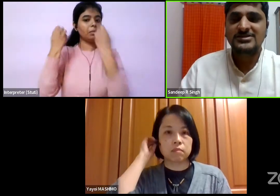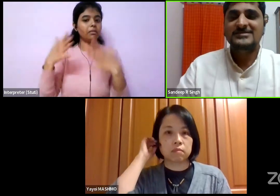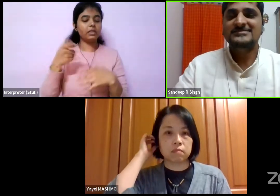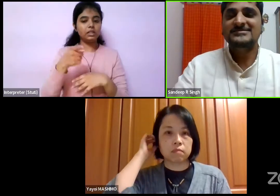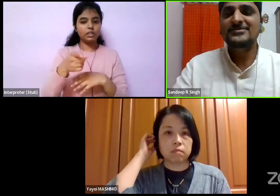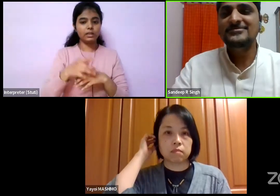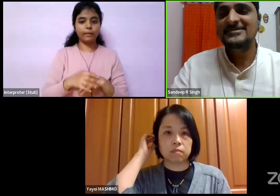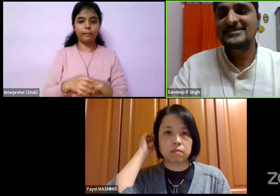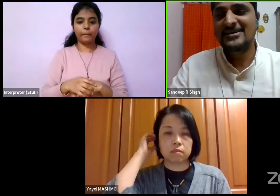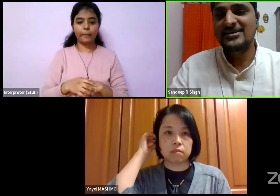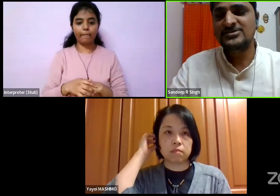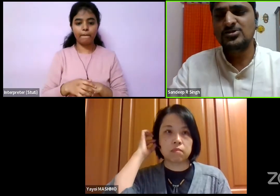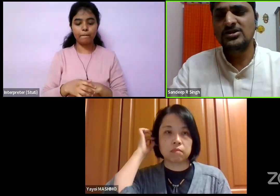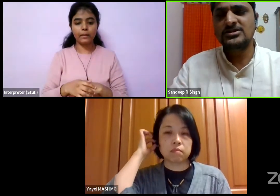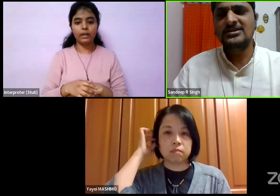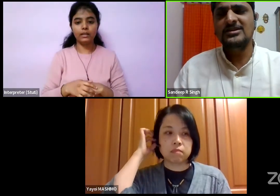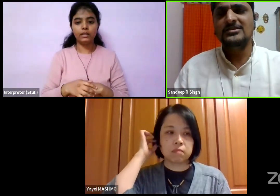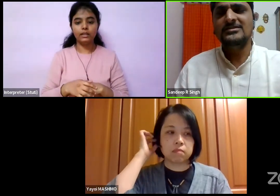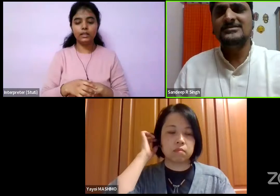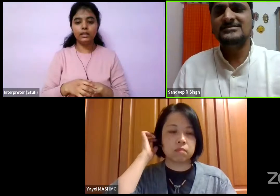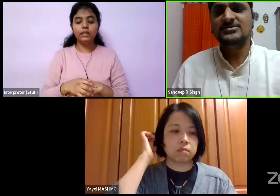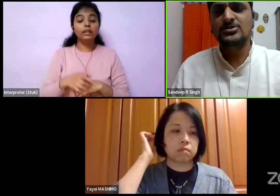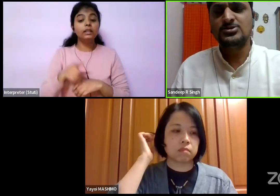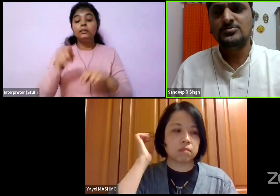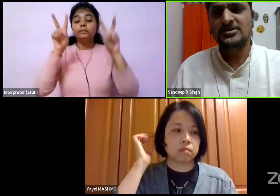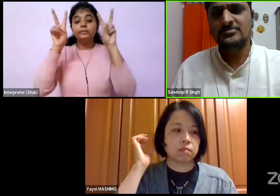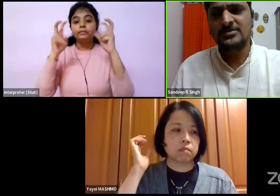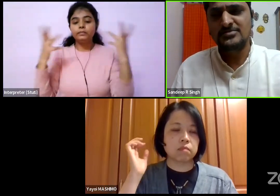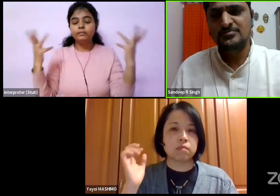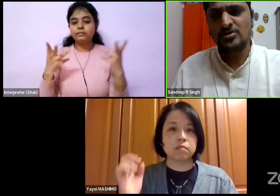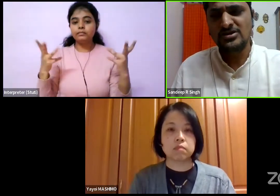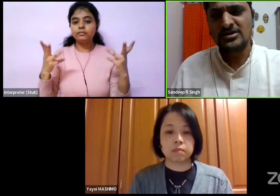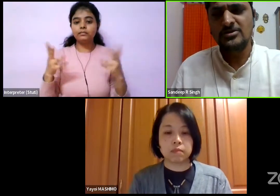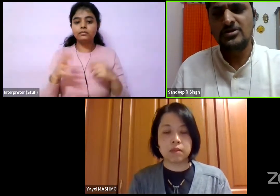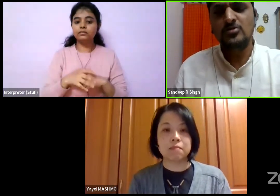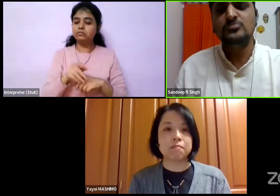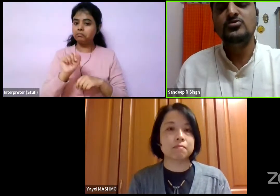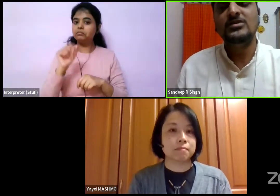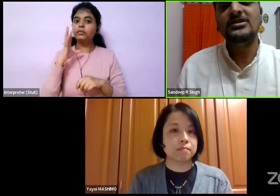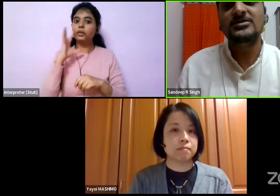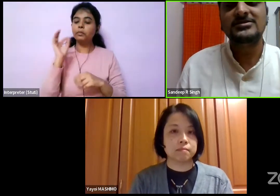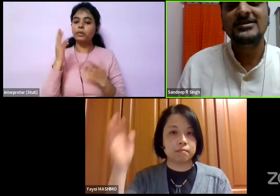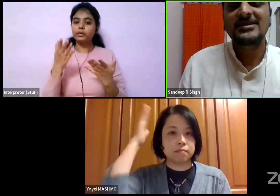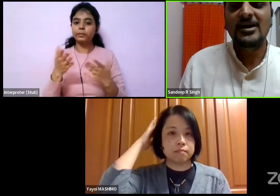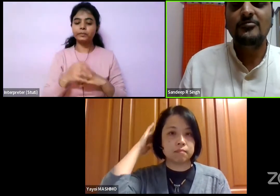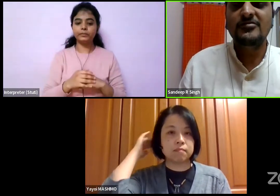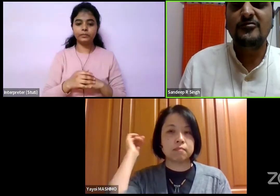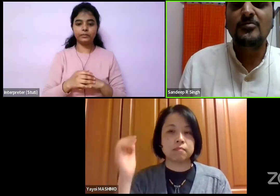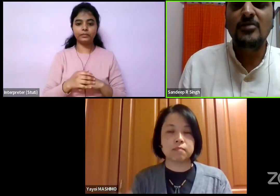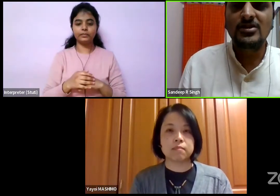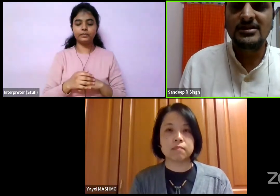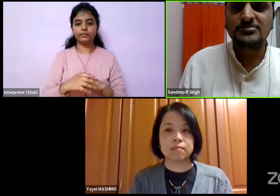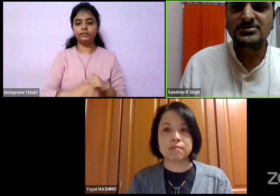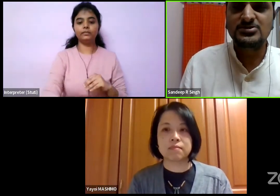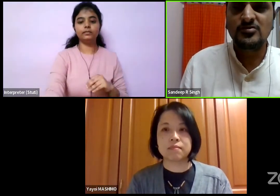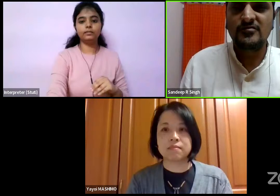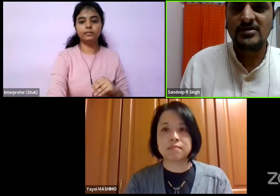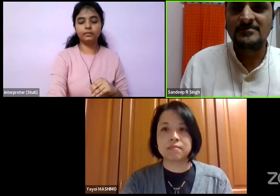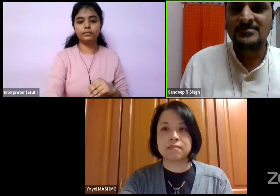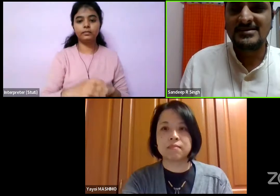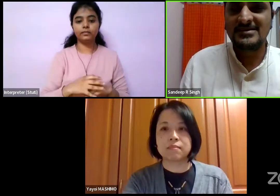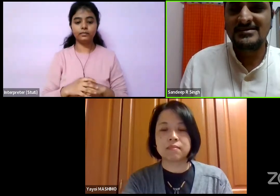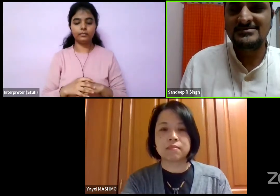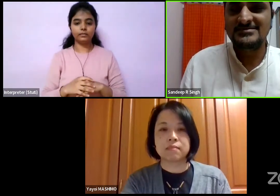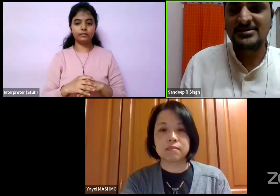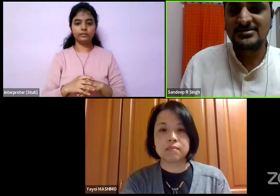grant. Yeah. So her title is also very, very important. And we are now going to move a little bit away from all that we've been so